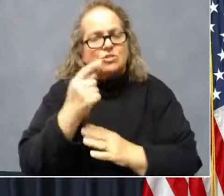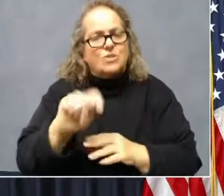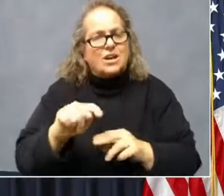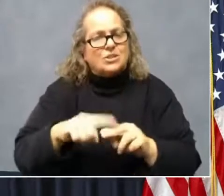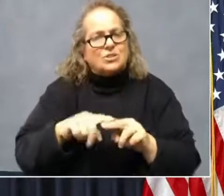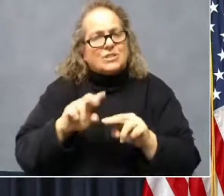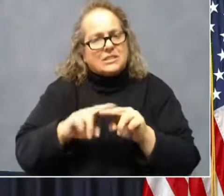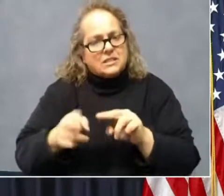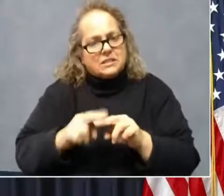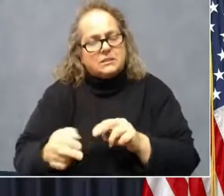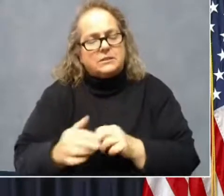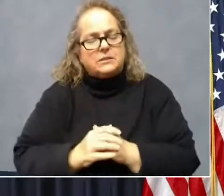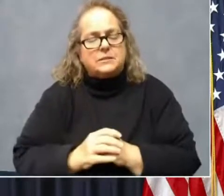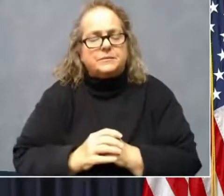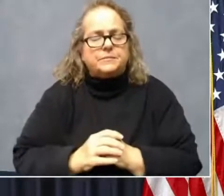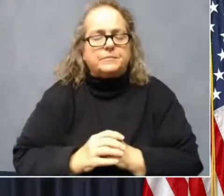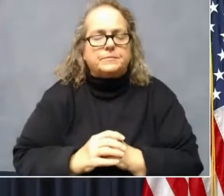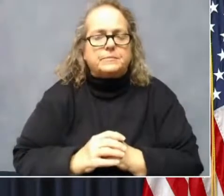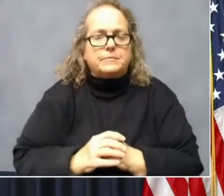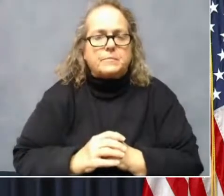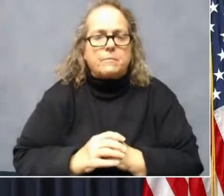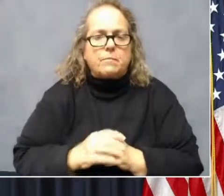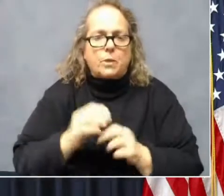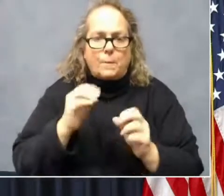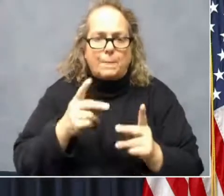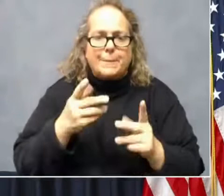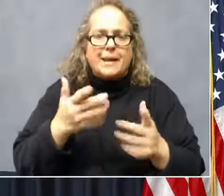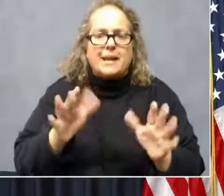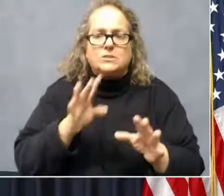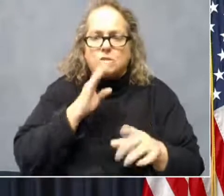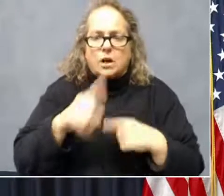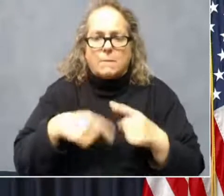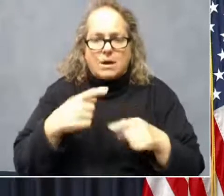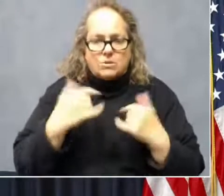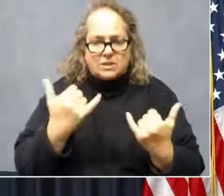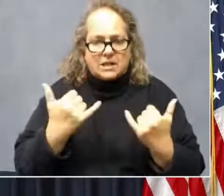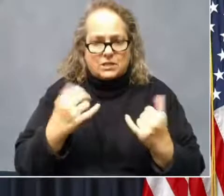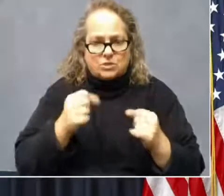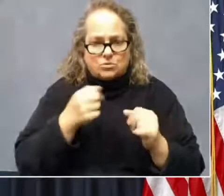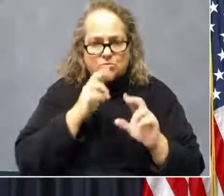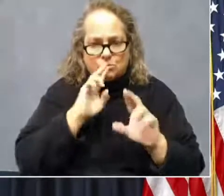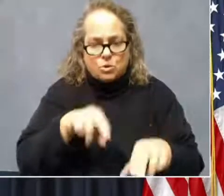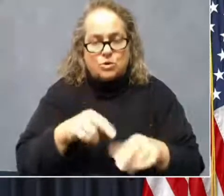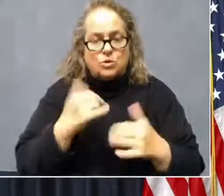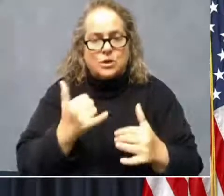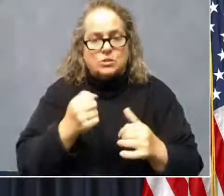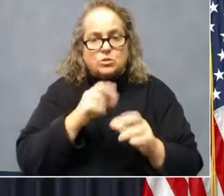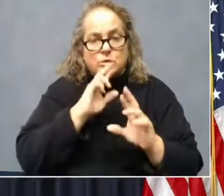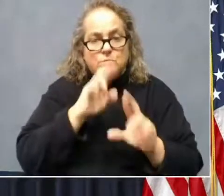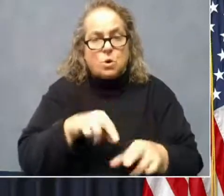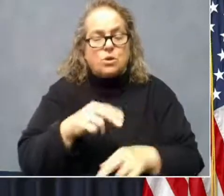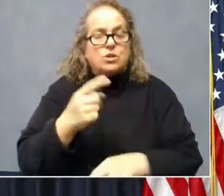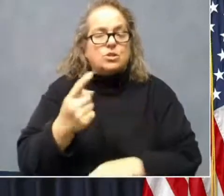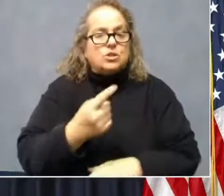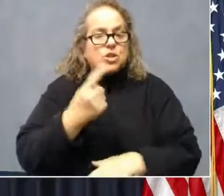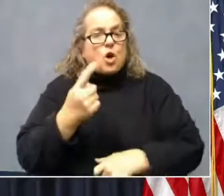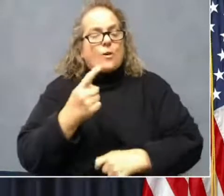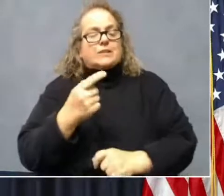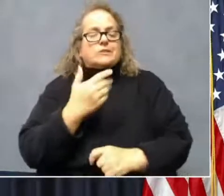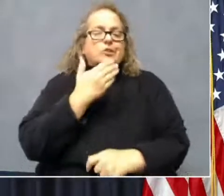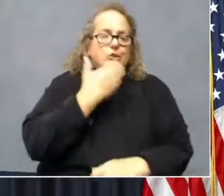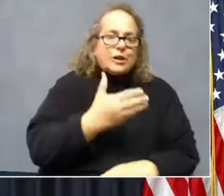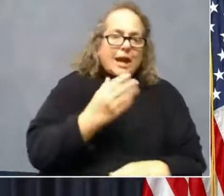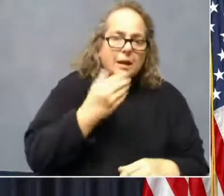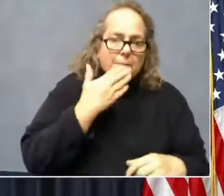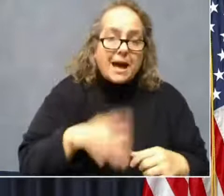let's move into today's report. So today's report is always the mix of good and bad. The bad is we have